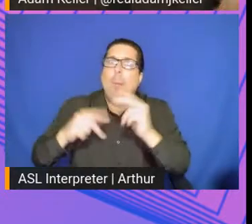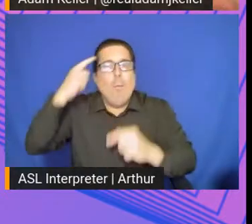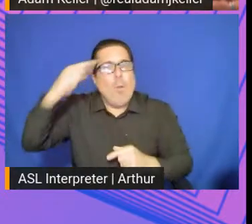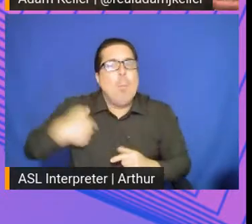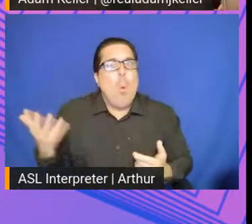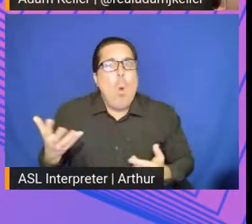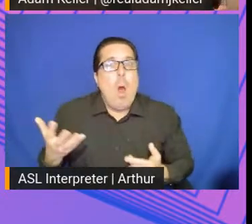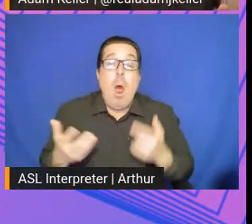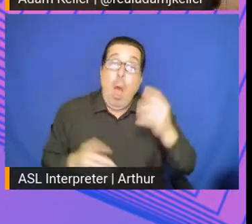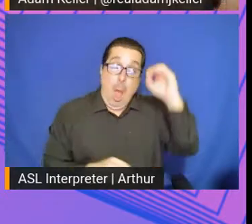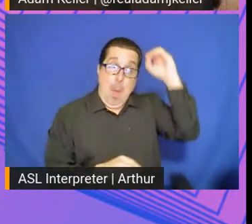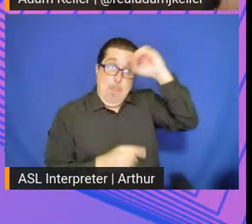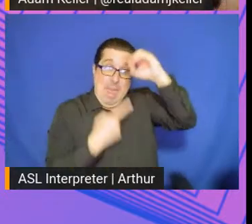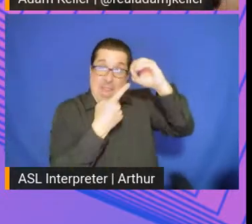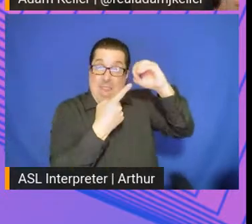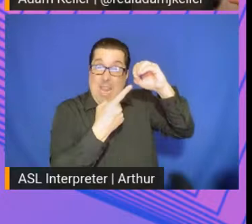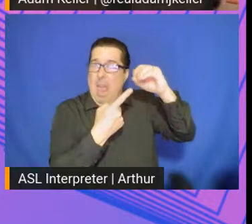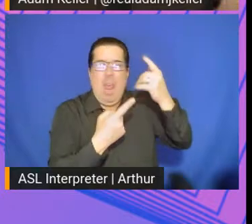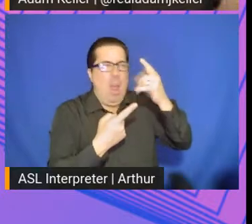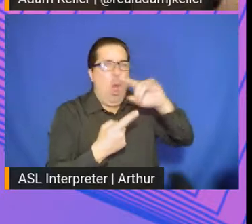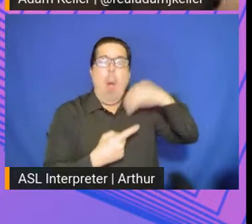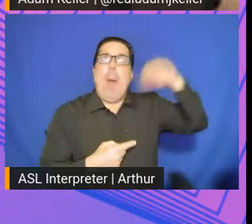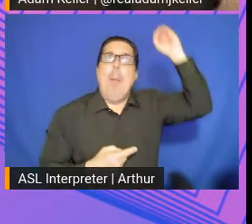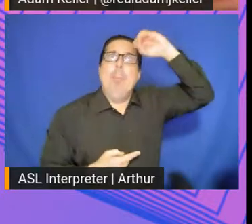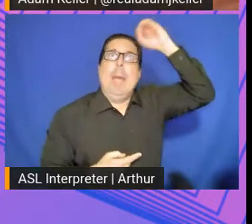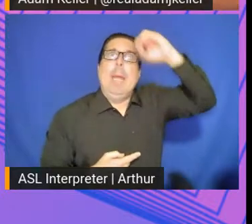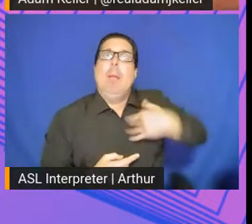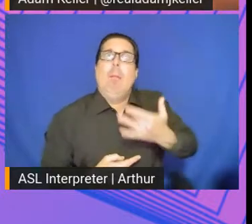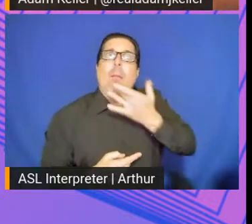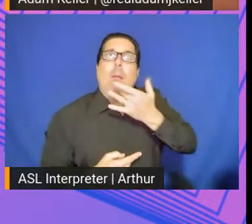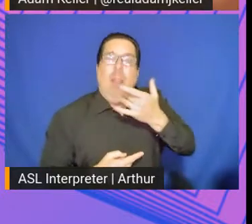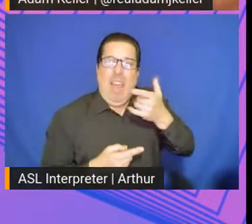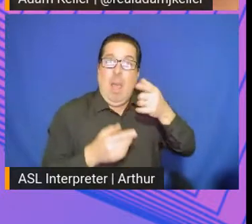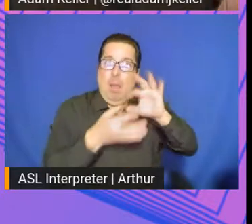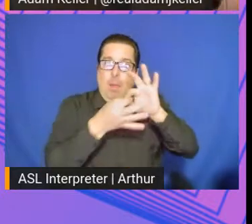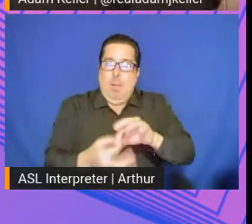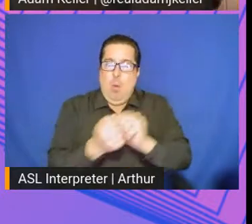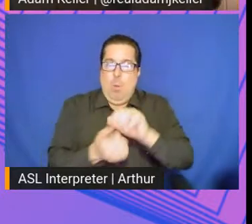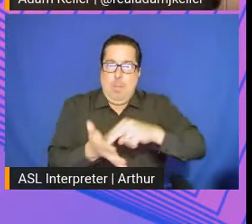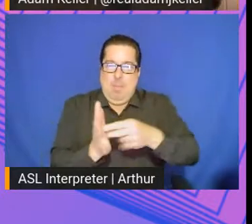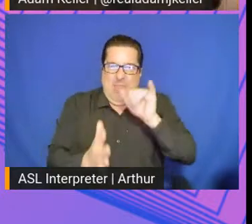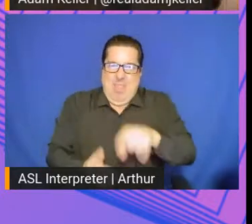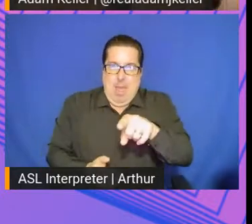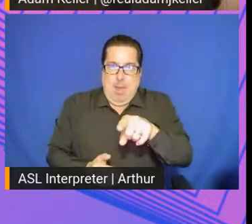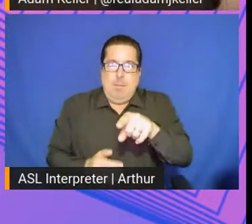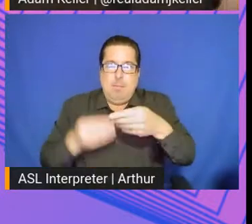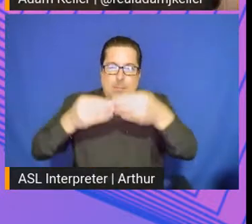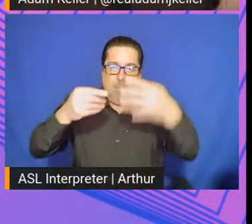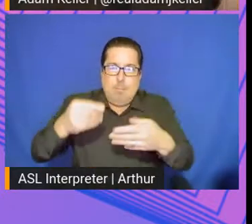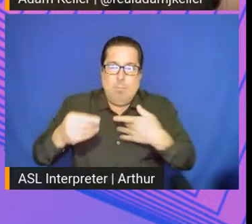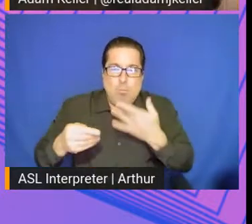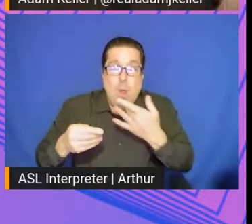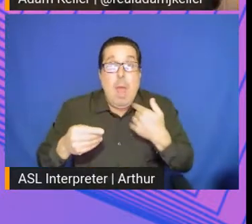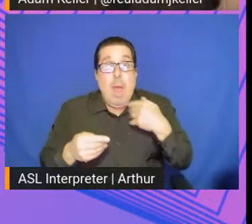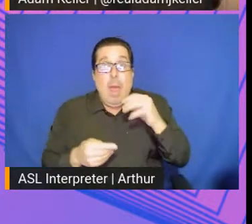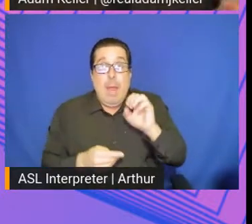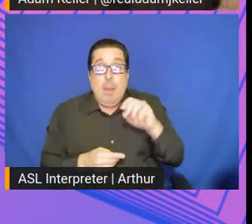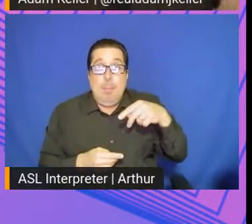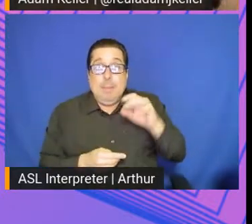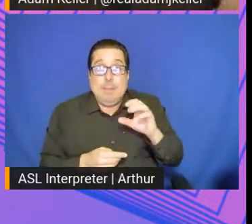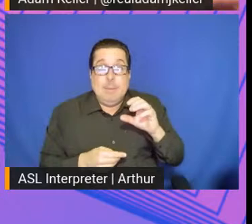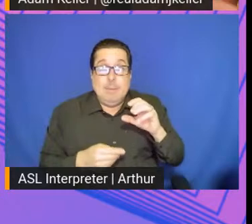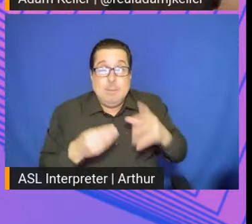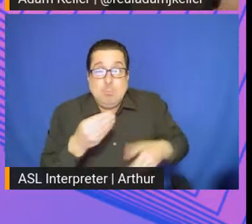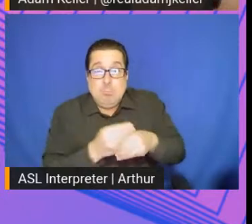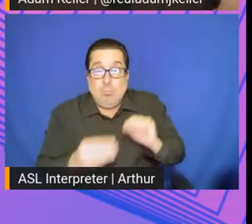opinionated, this is what we mean. It's creating, because I didn't pass in a network, a VPC, which I could if I wanted to. But in this case, it's